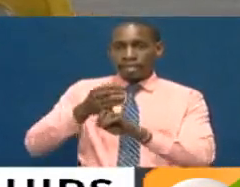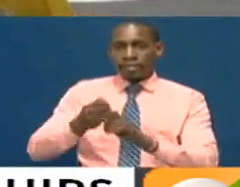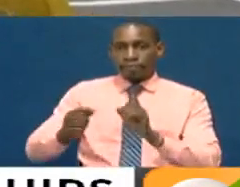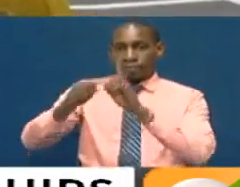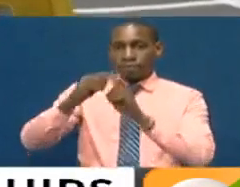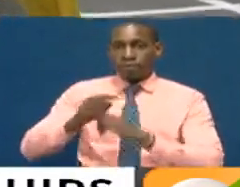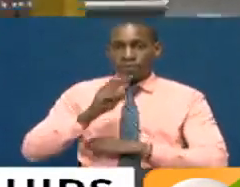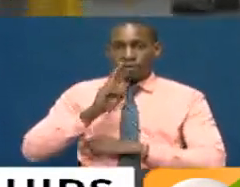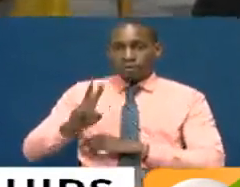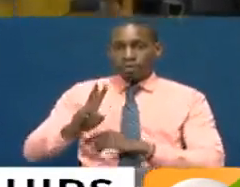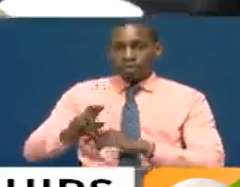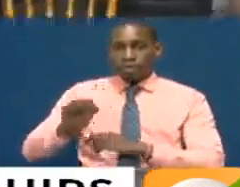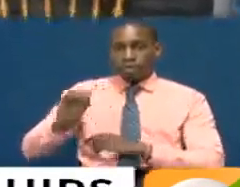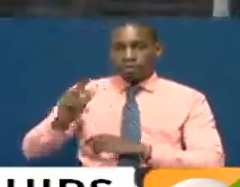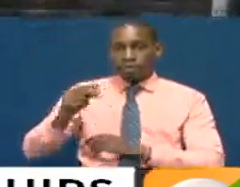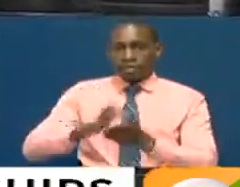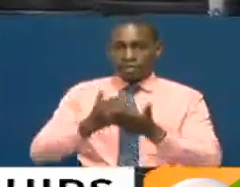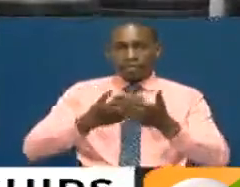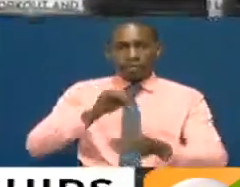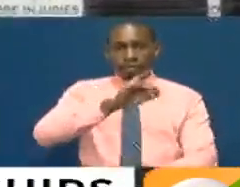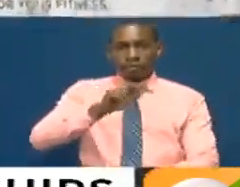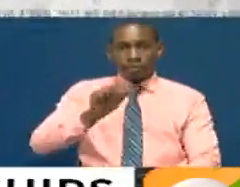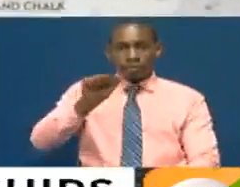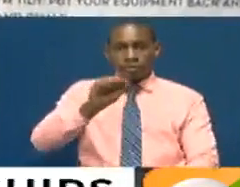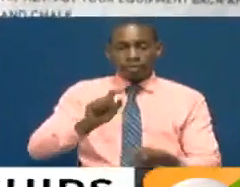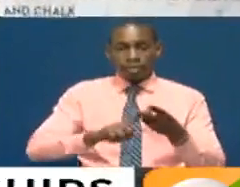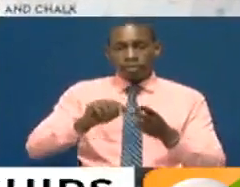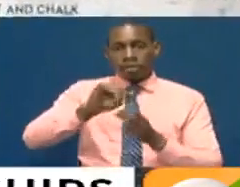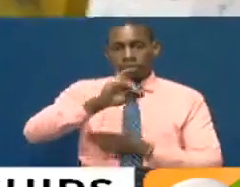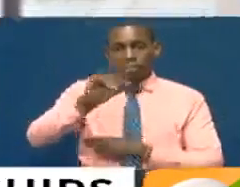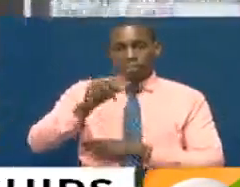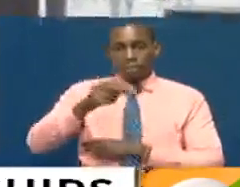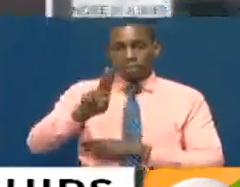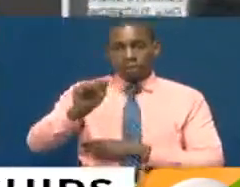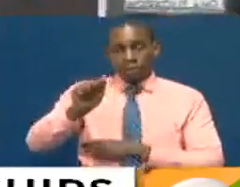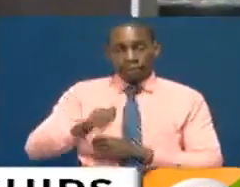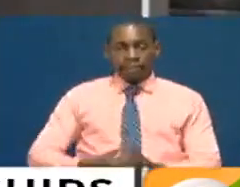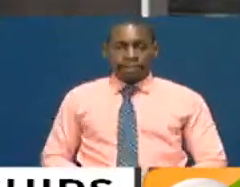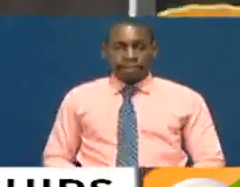of 215 kilograms ahead of Julius Sentogo and Joshua Chisanga.